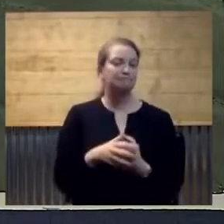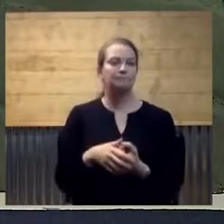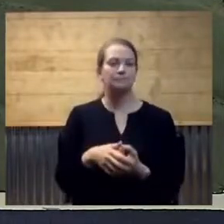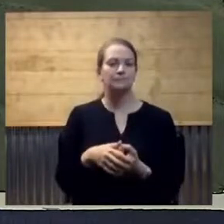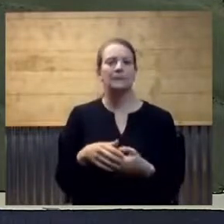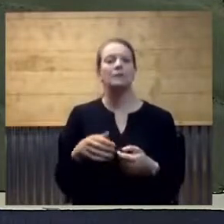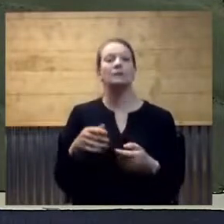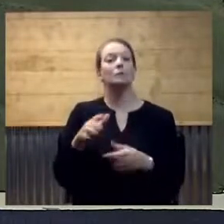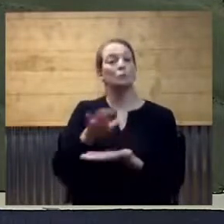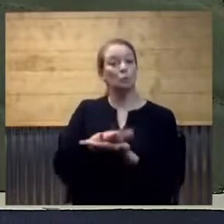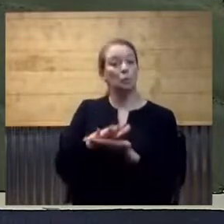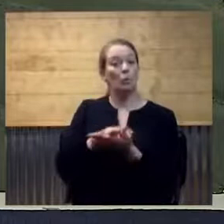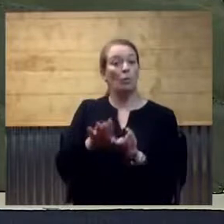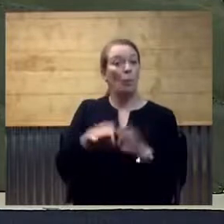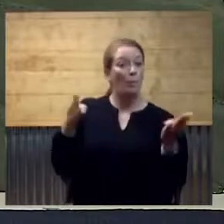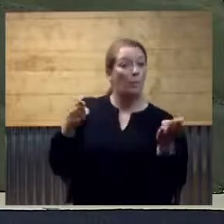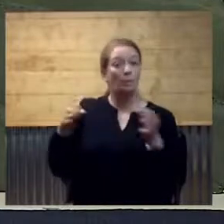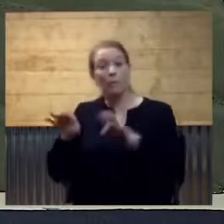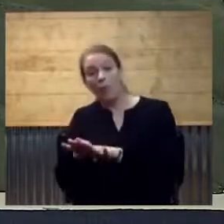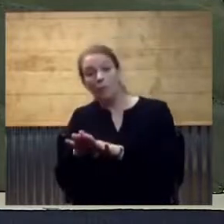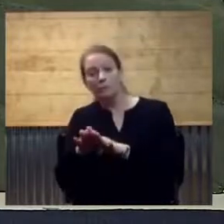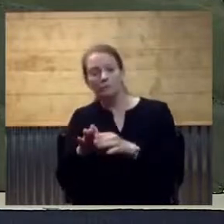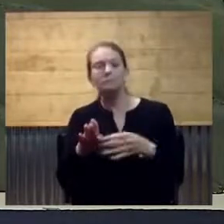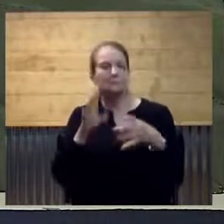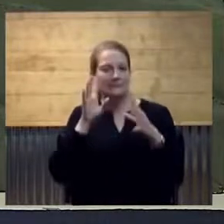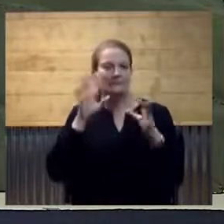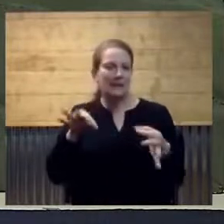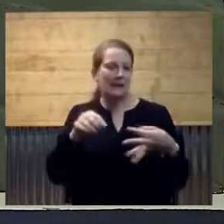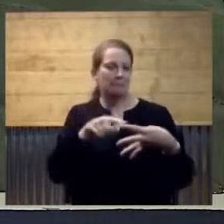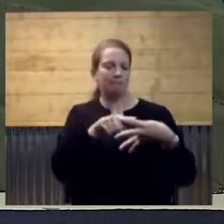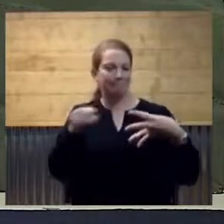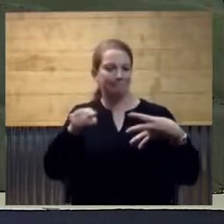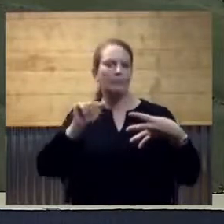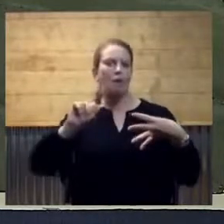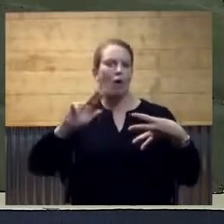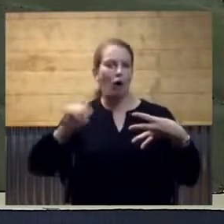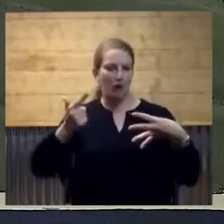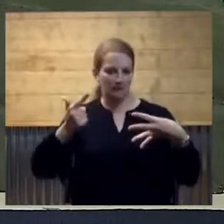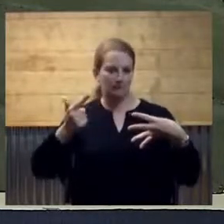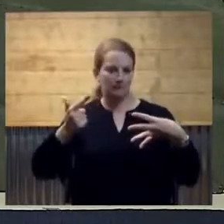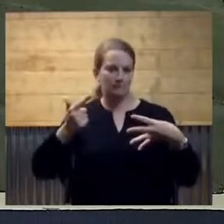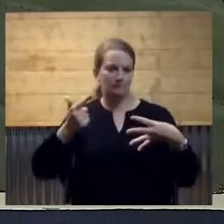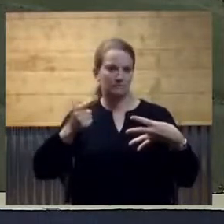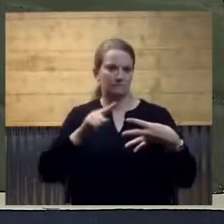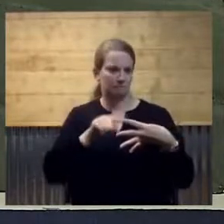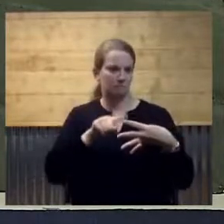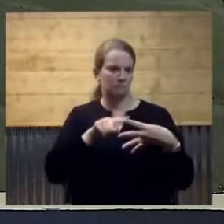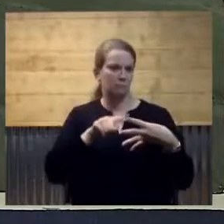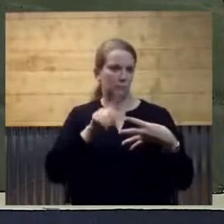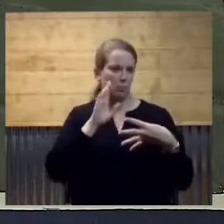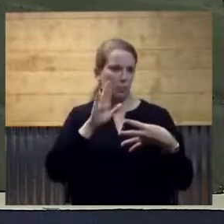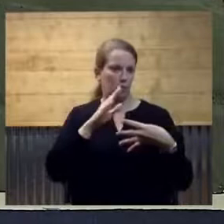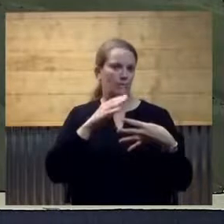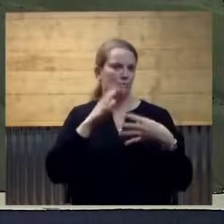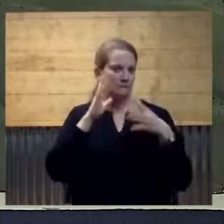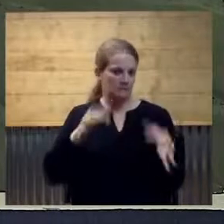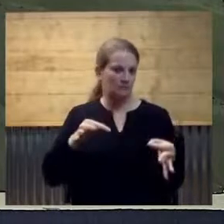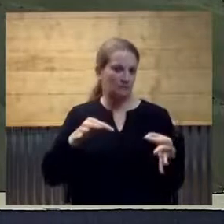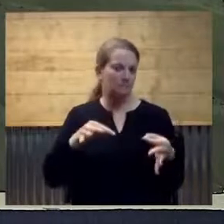date? First week in August. And then we'll make a decision first week in August based on those